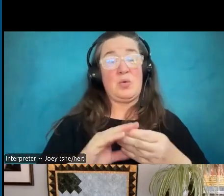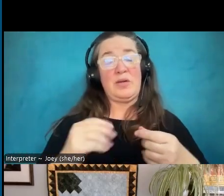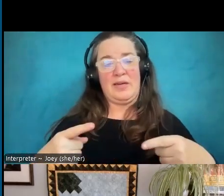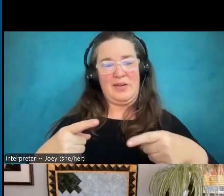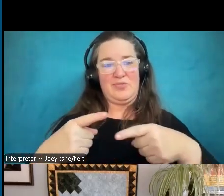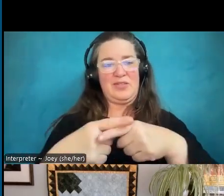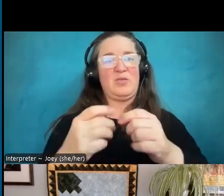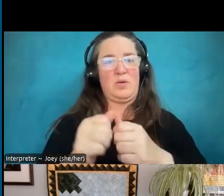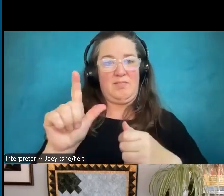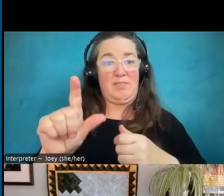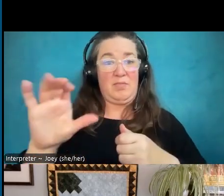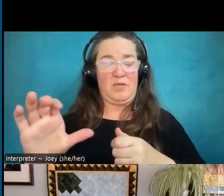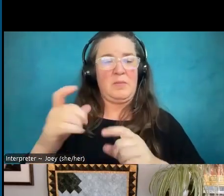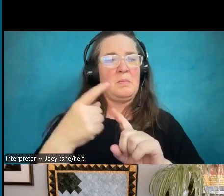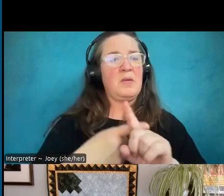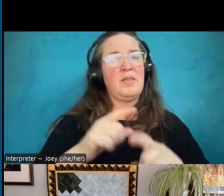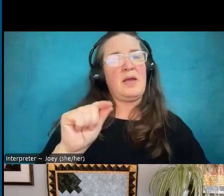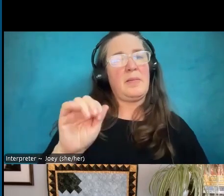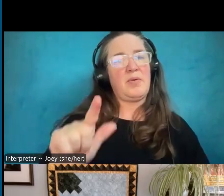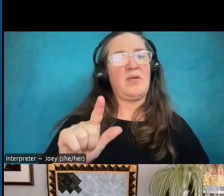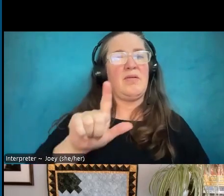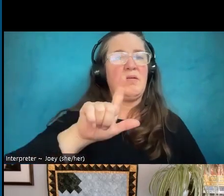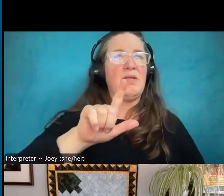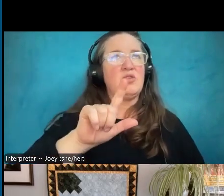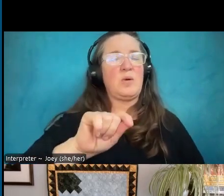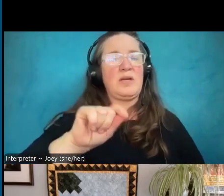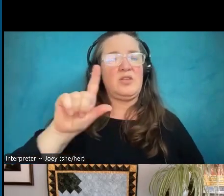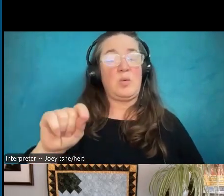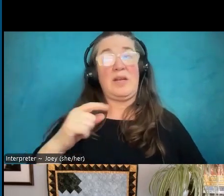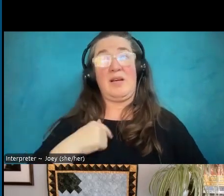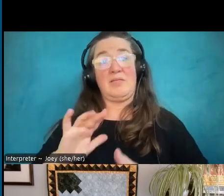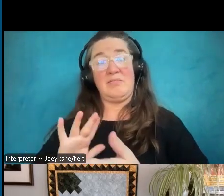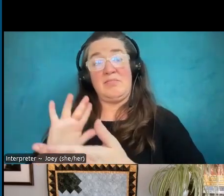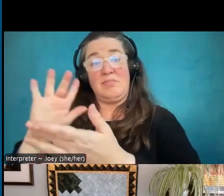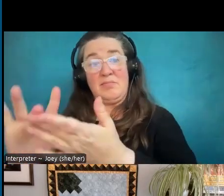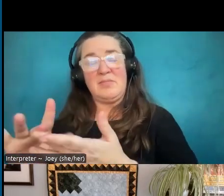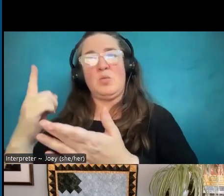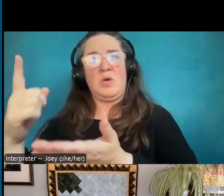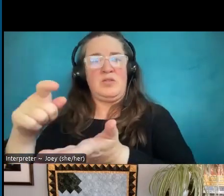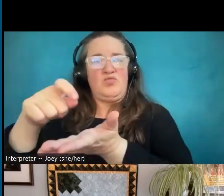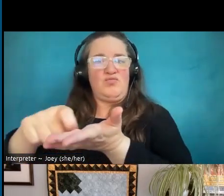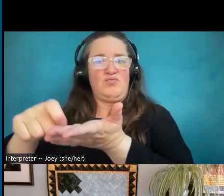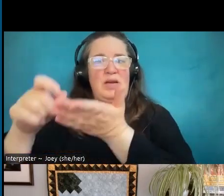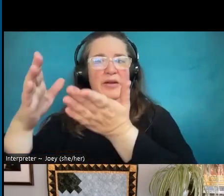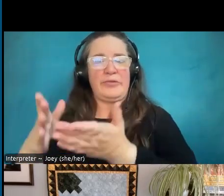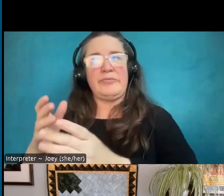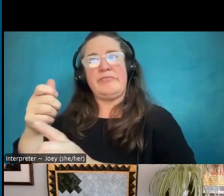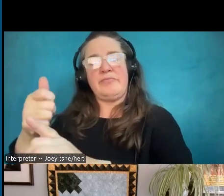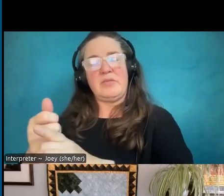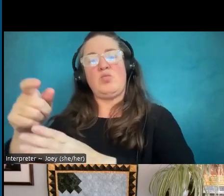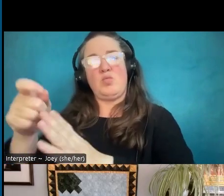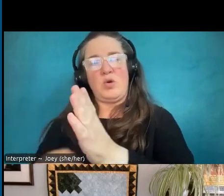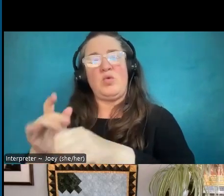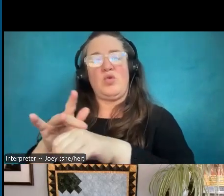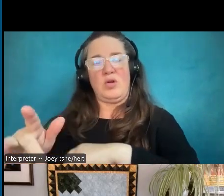April 2020, I reached out to a journalist who wrote one of the early op-eds about being a young person